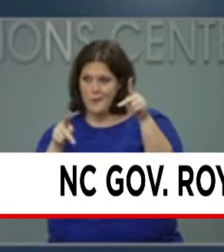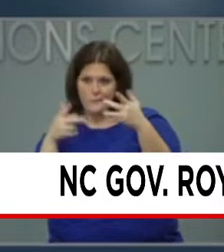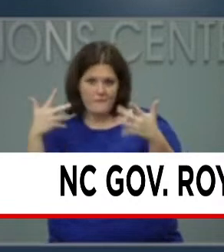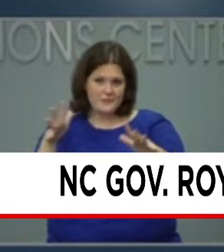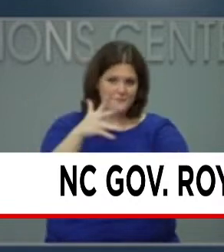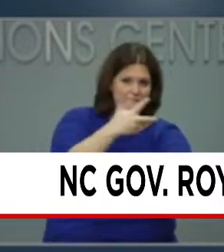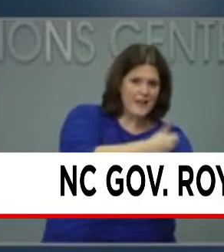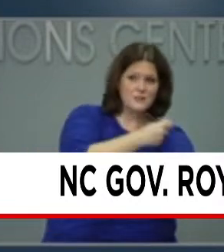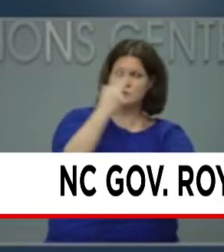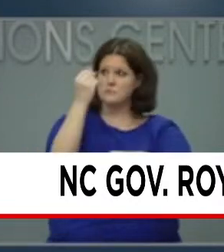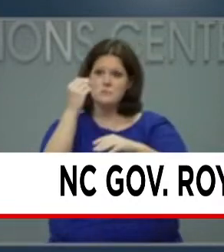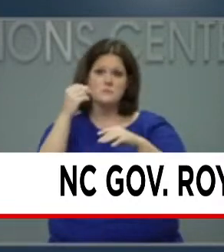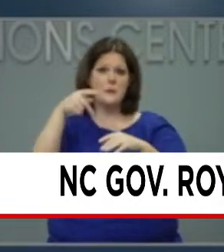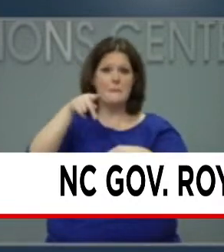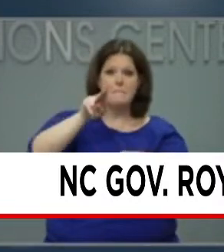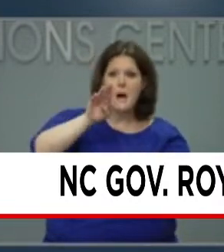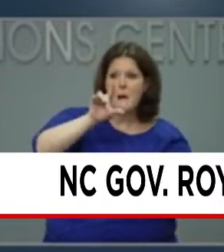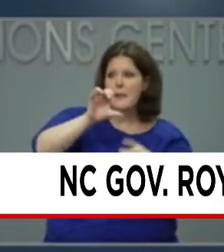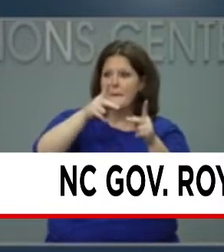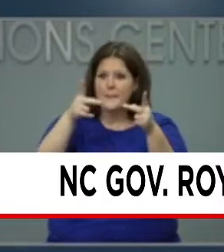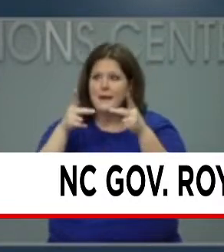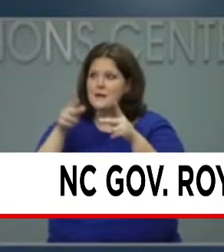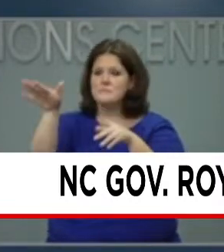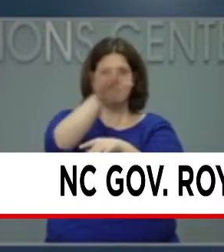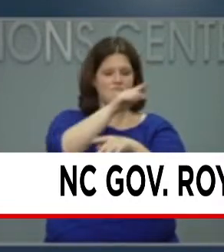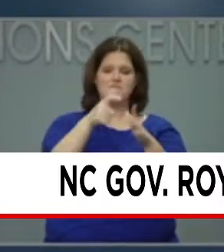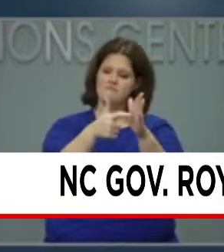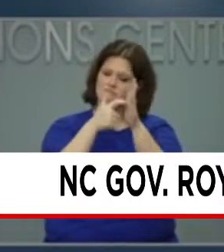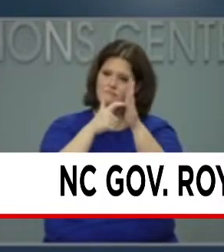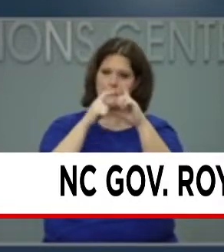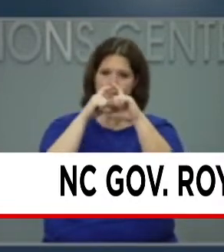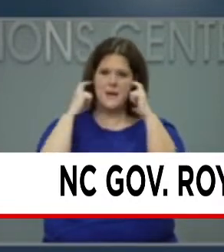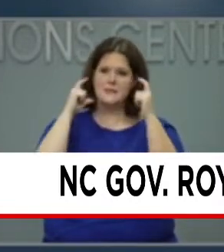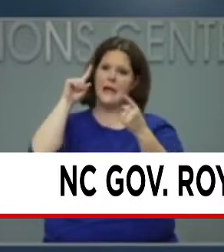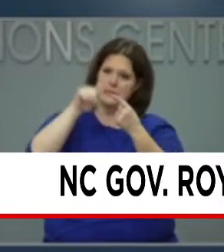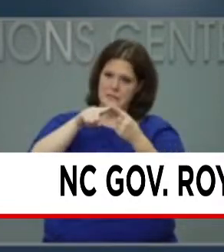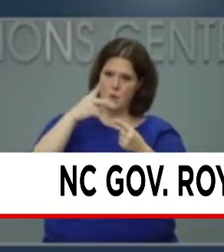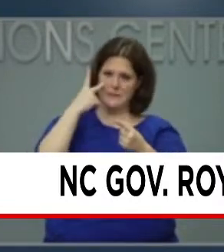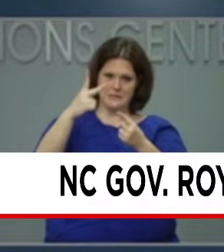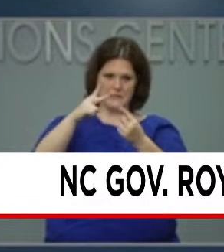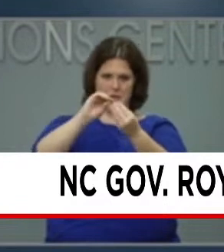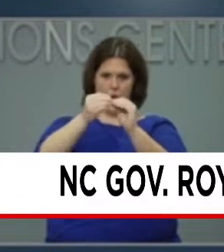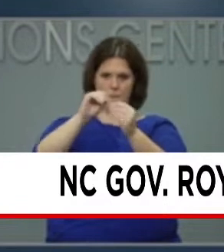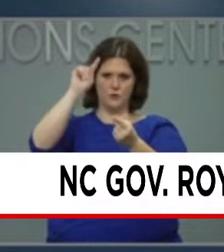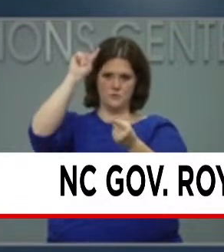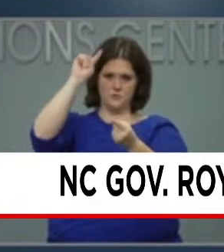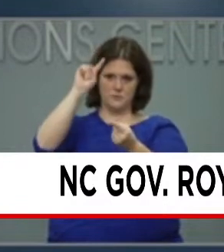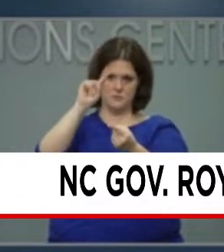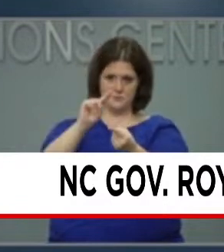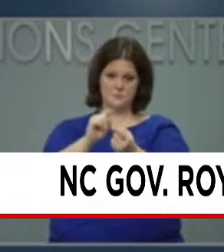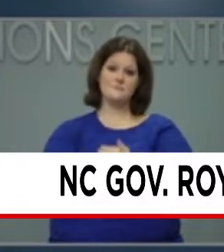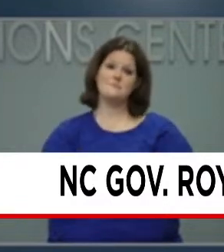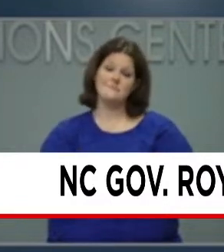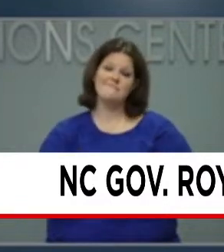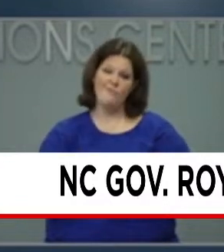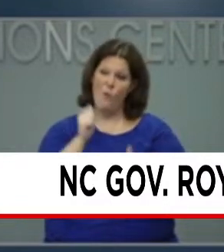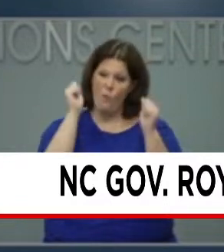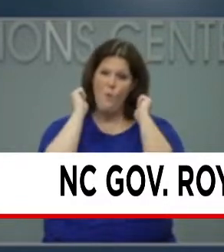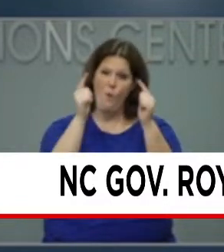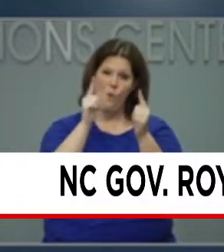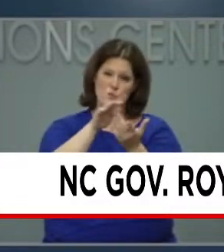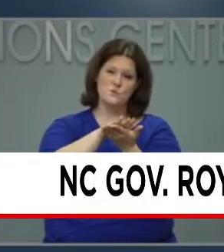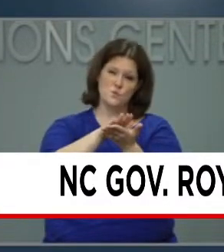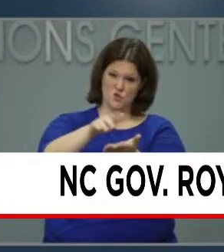vaccinated and viral transmissions decrease to at least moderate or low levels. All schools should require masks to keep